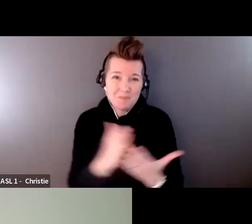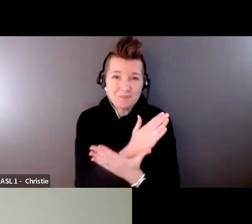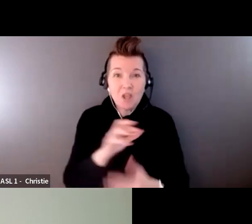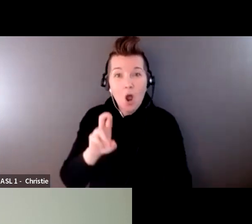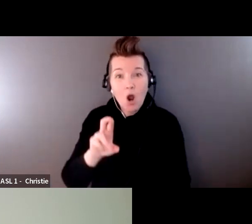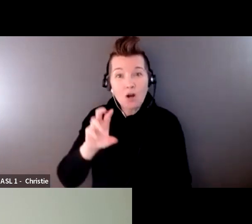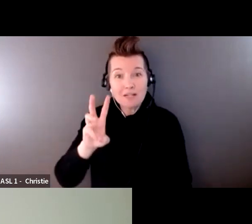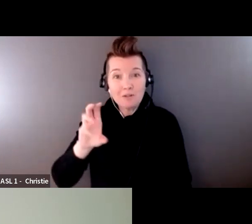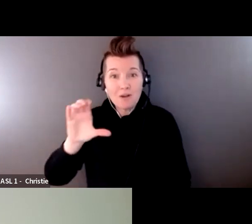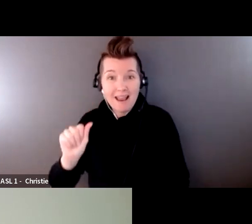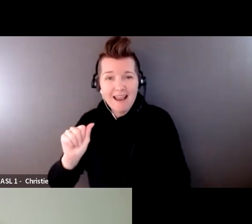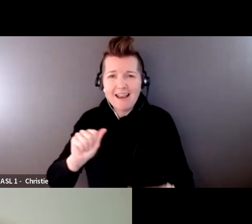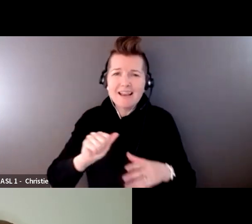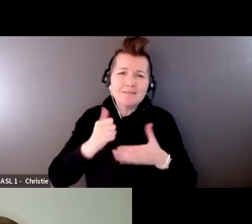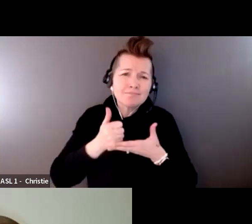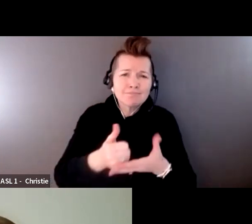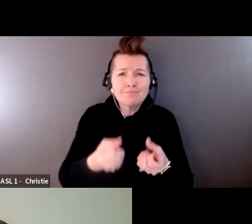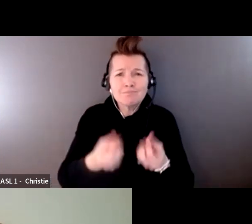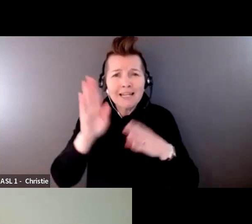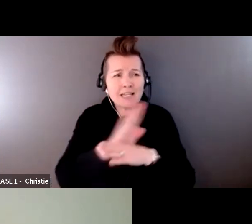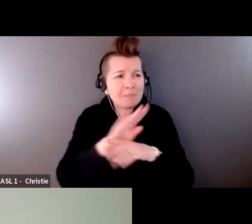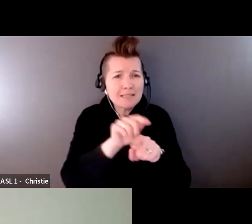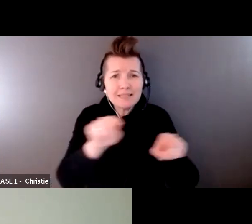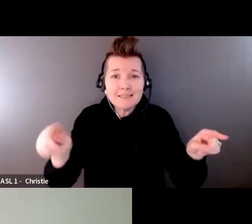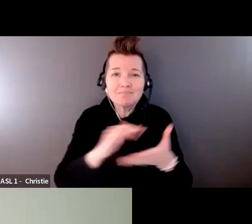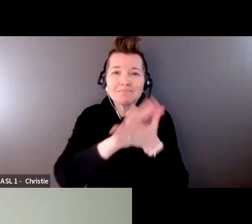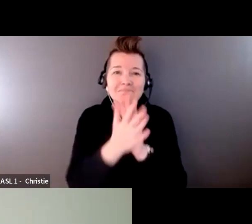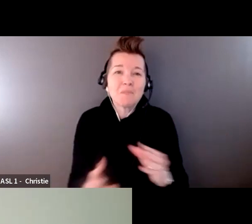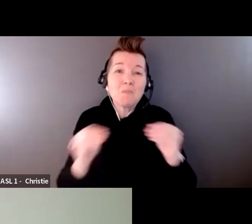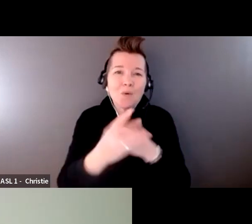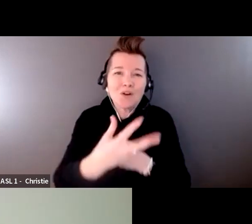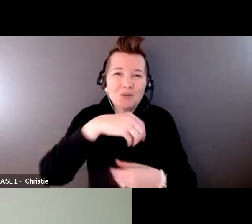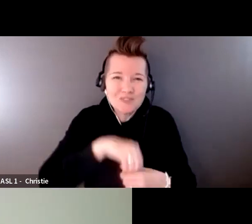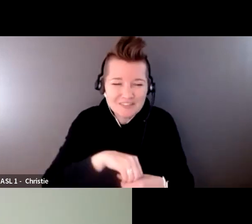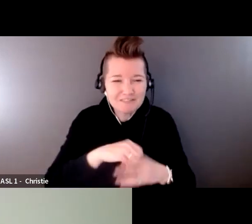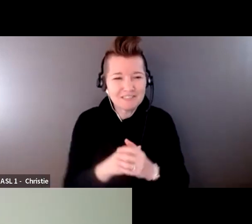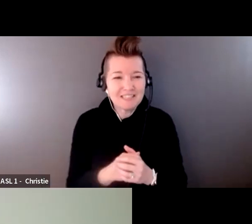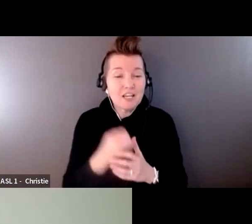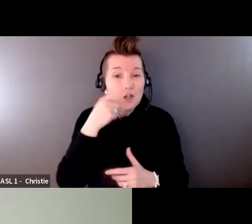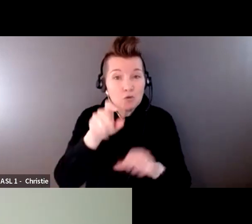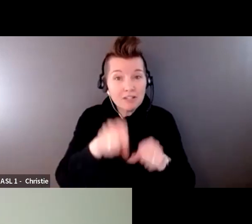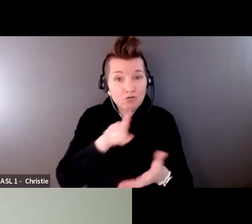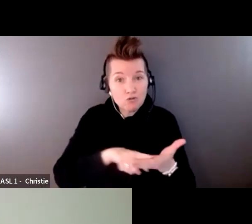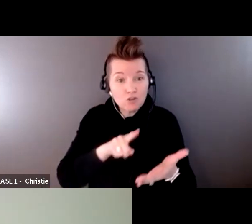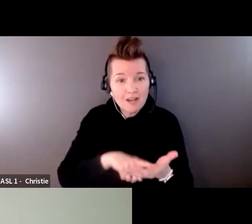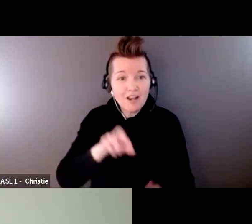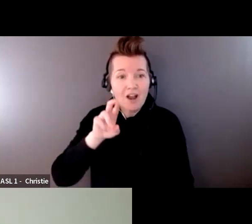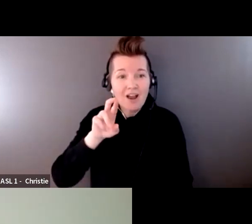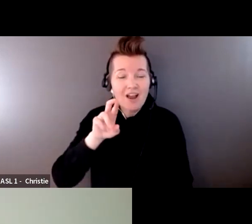Canadian businesses to become more inclusive workplaces. So to get connected, visit